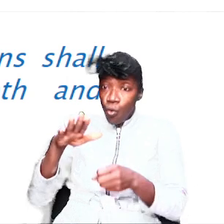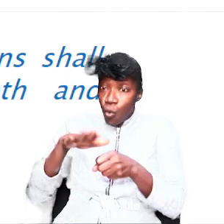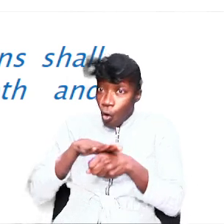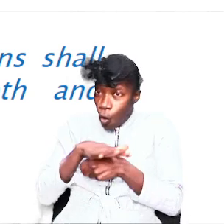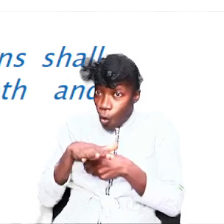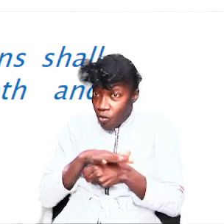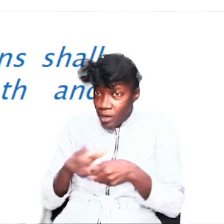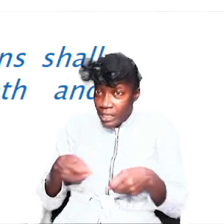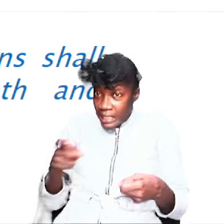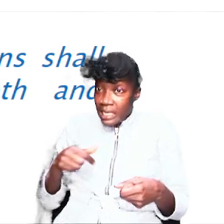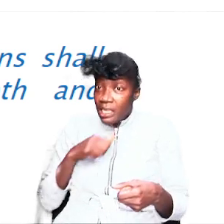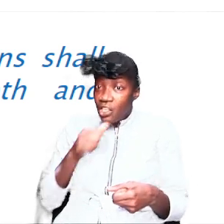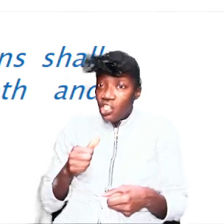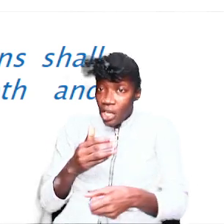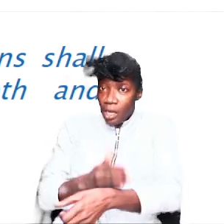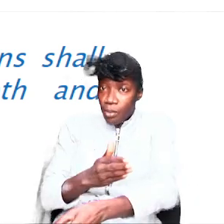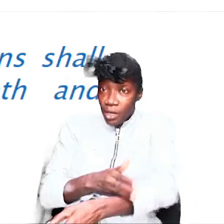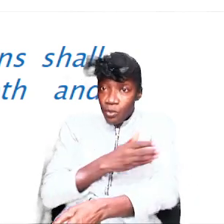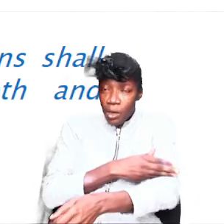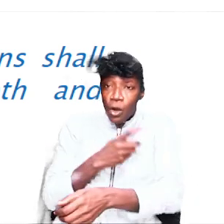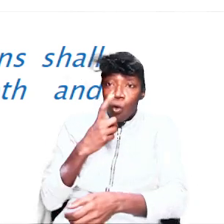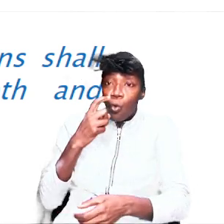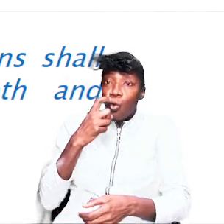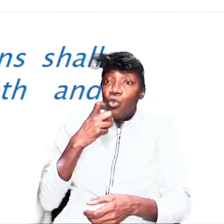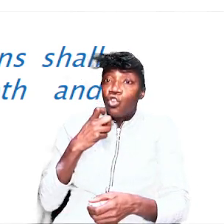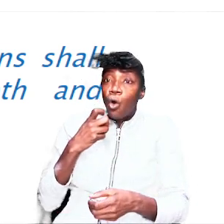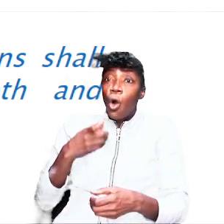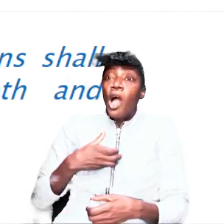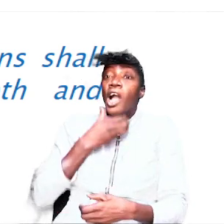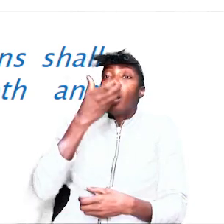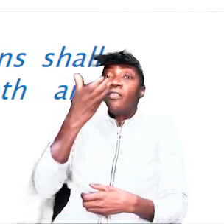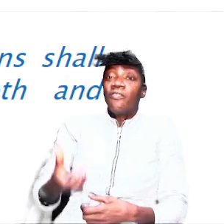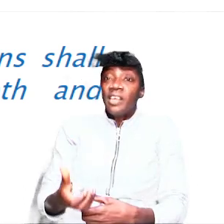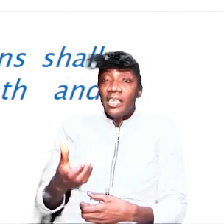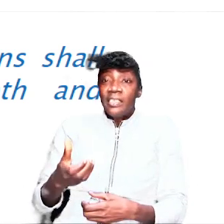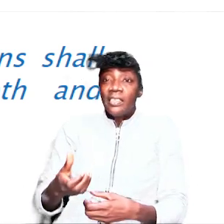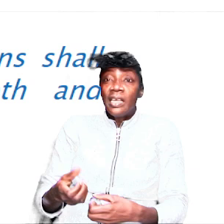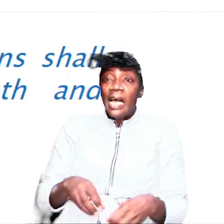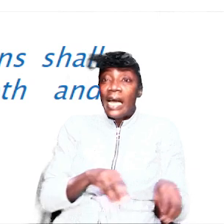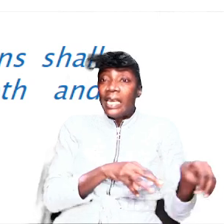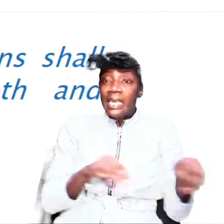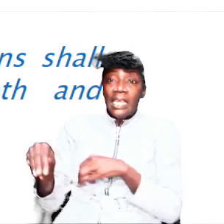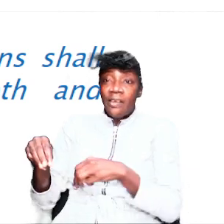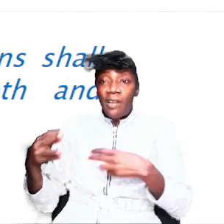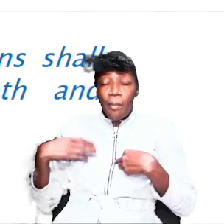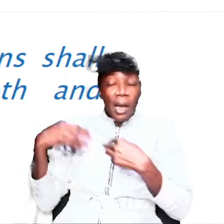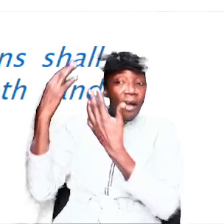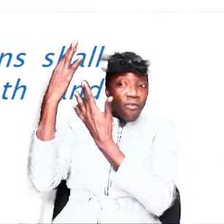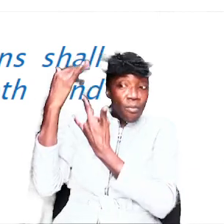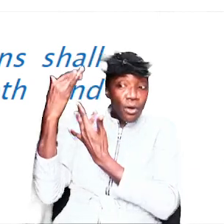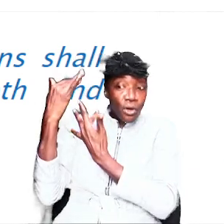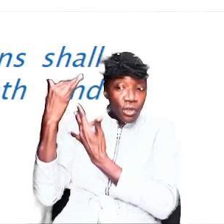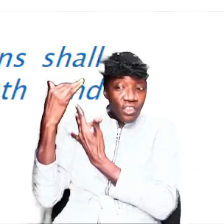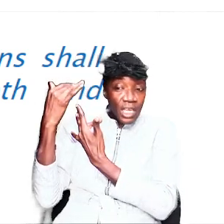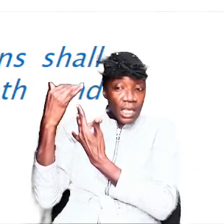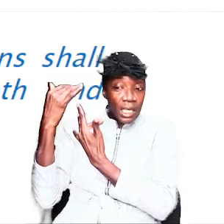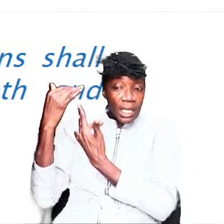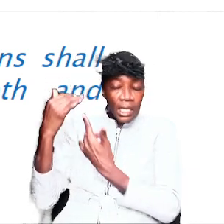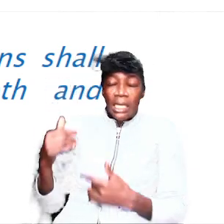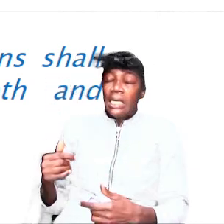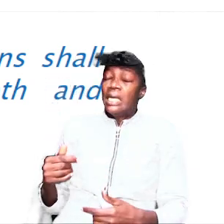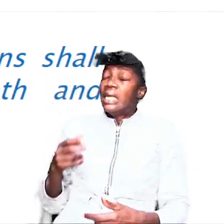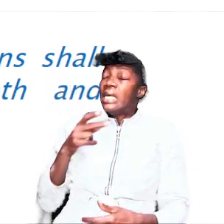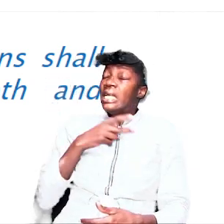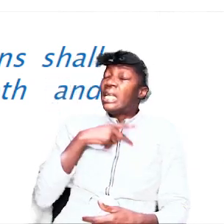prosper, but whosoever confesseth and forsake them shall have mercy. At this point, if King Saul